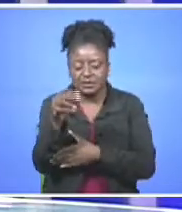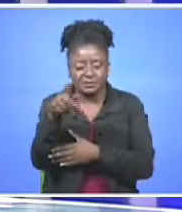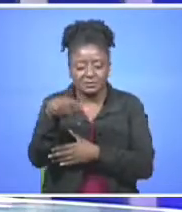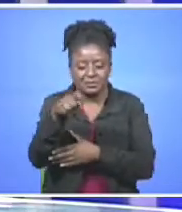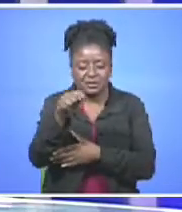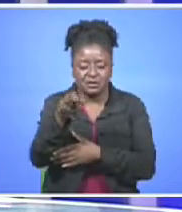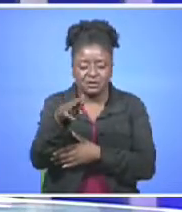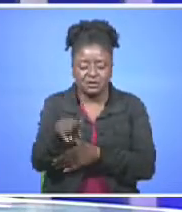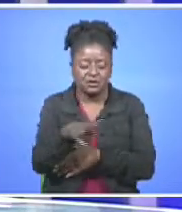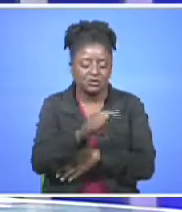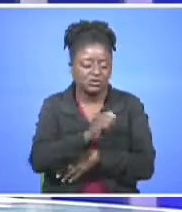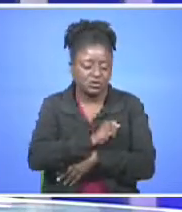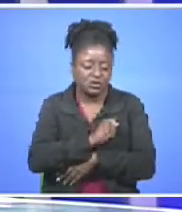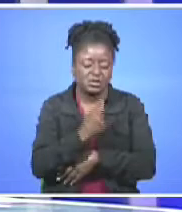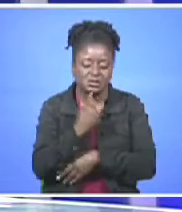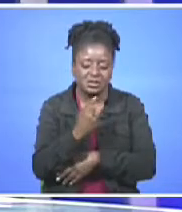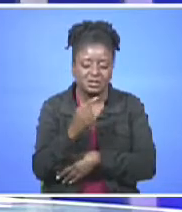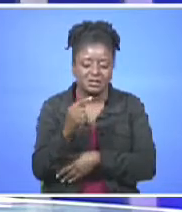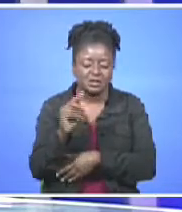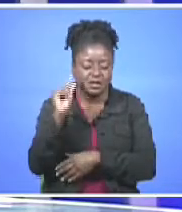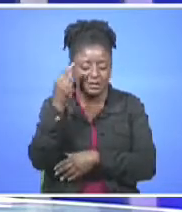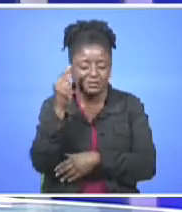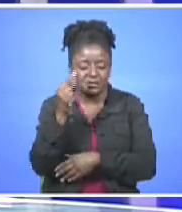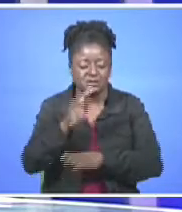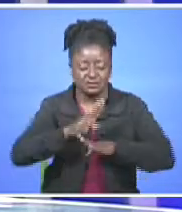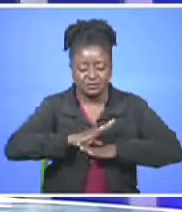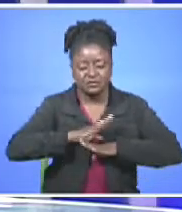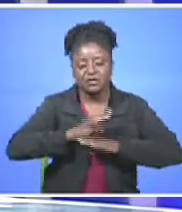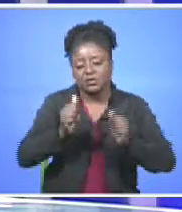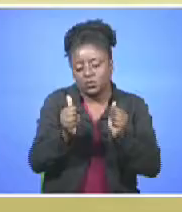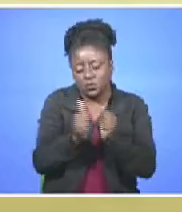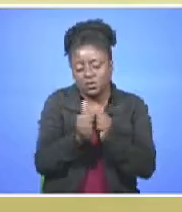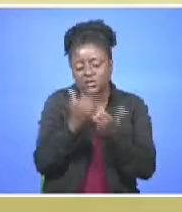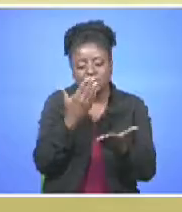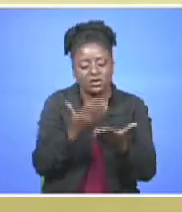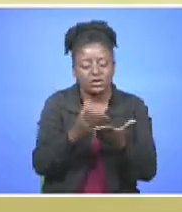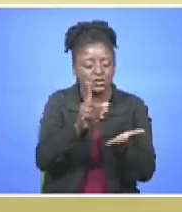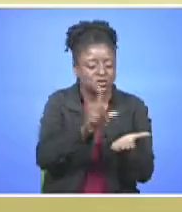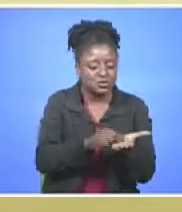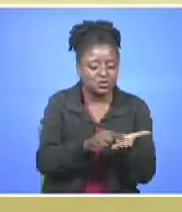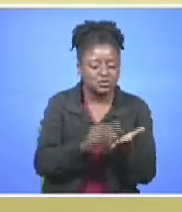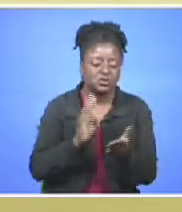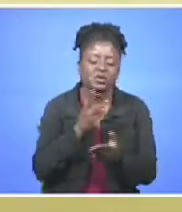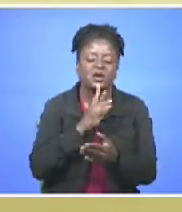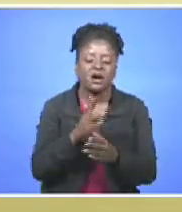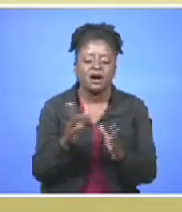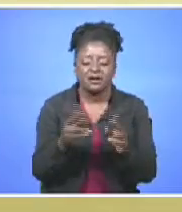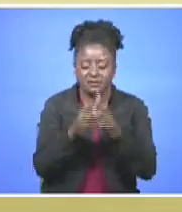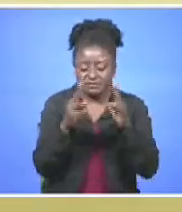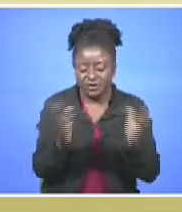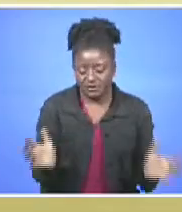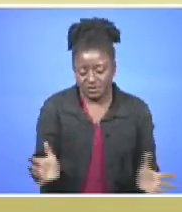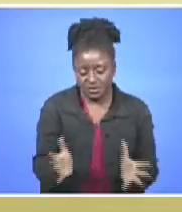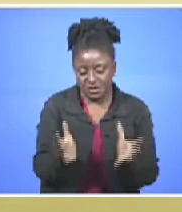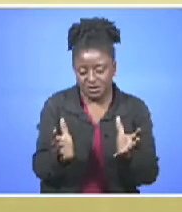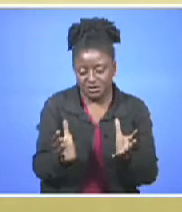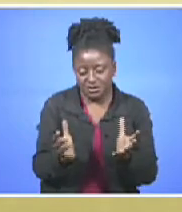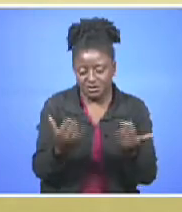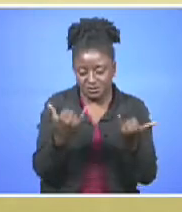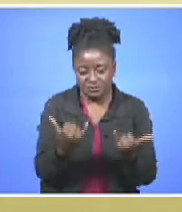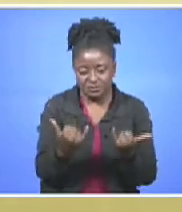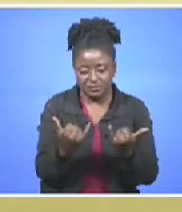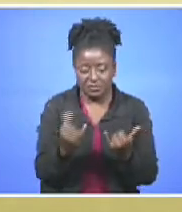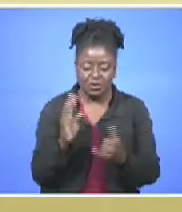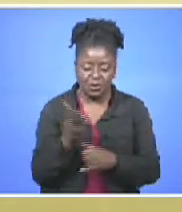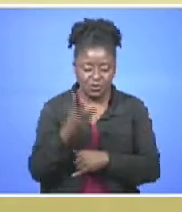Turnquest, says government is pleased with the good news. We are very encouraged at this stage. We look forward